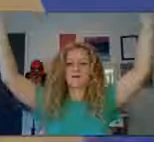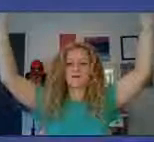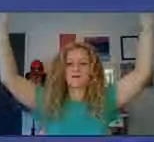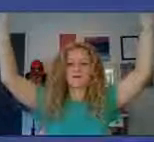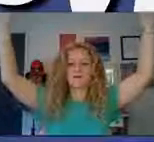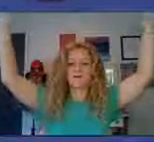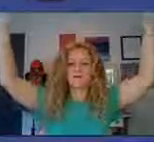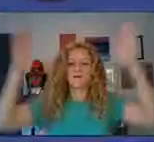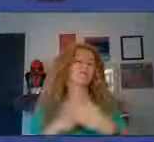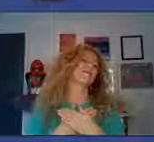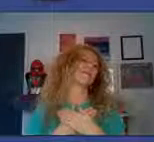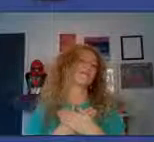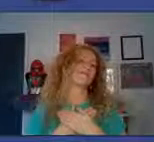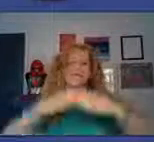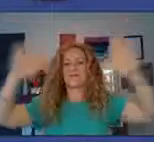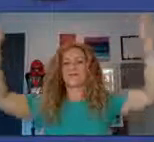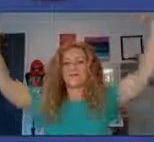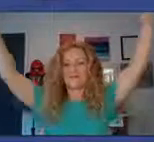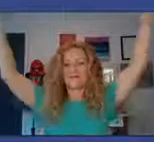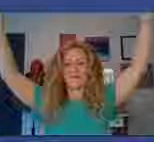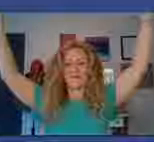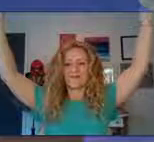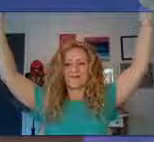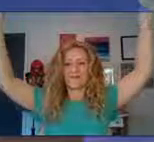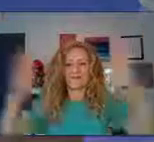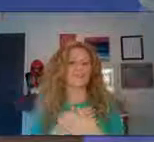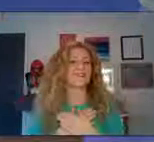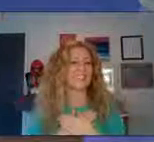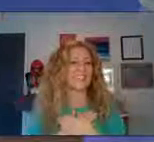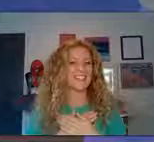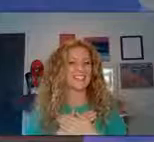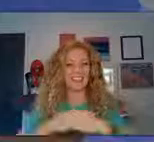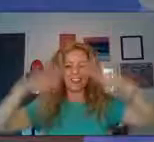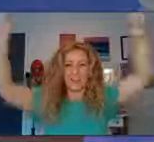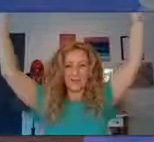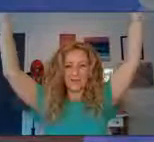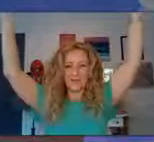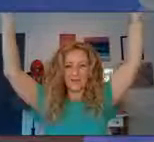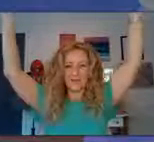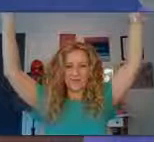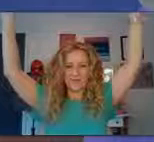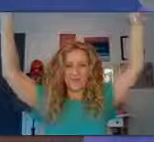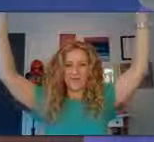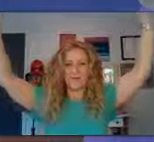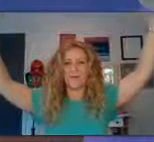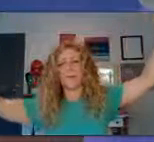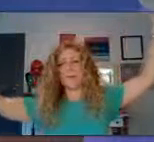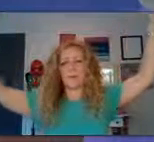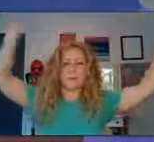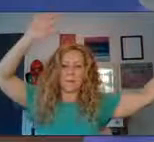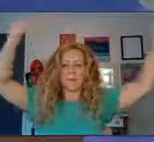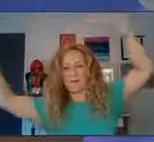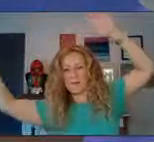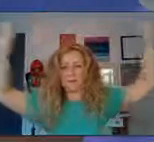love you. Jesus, I love you. Jesus, I love you. Oh, and you love